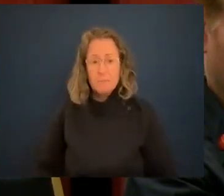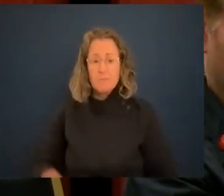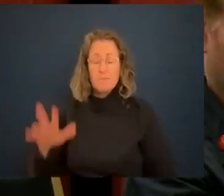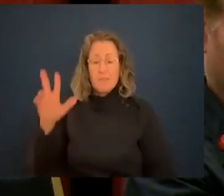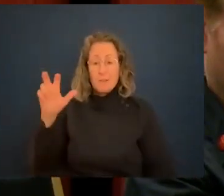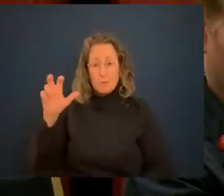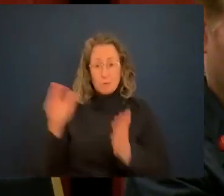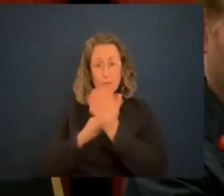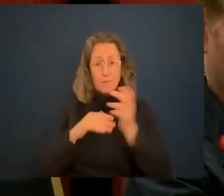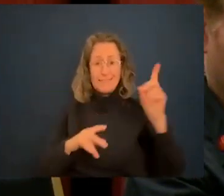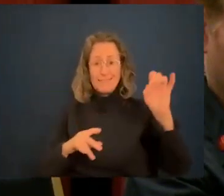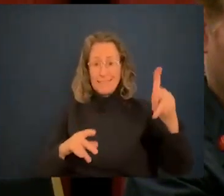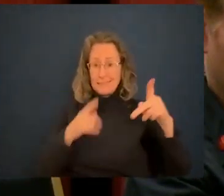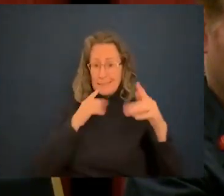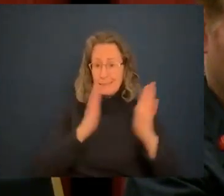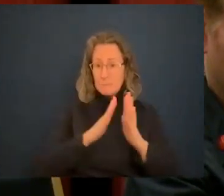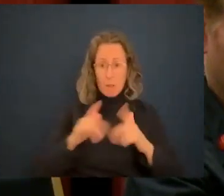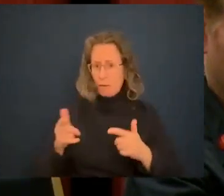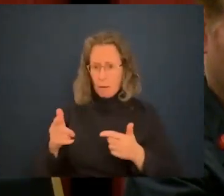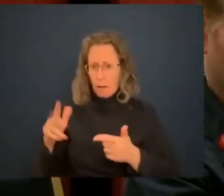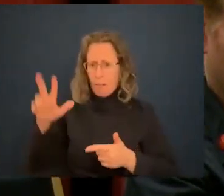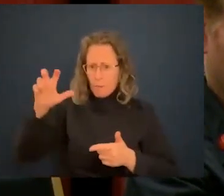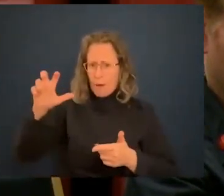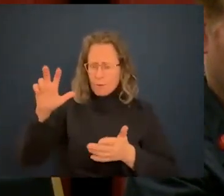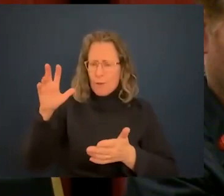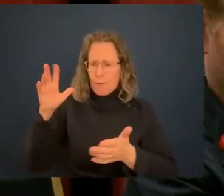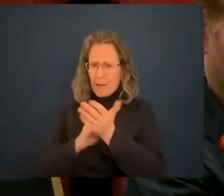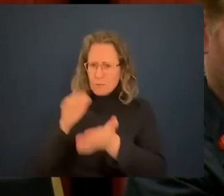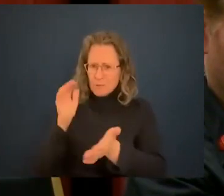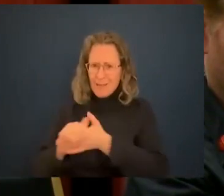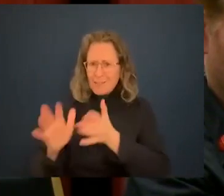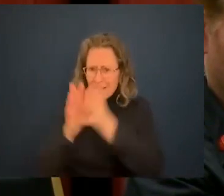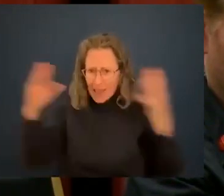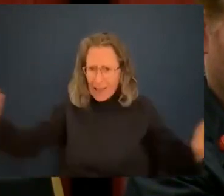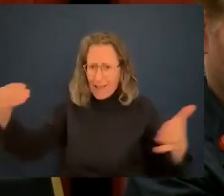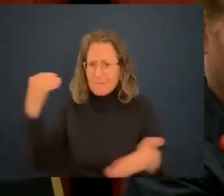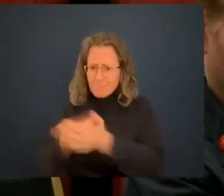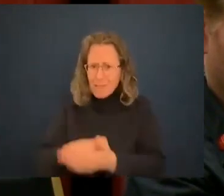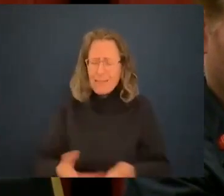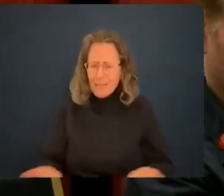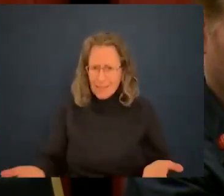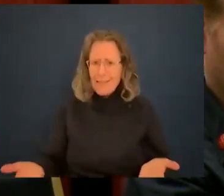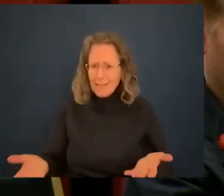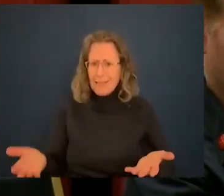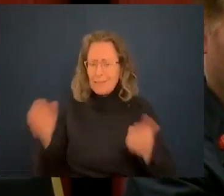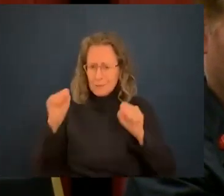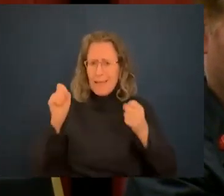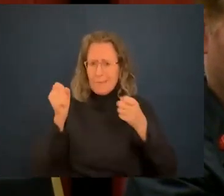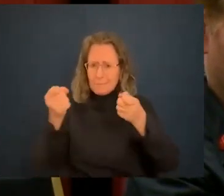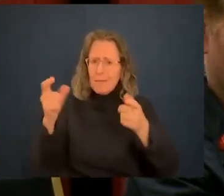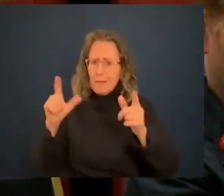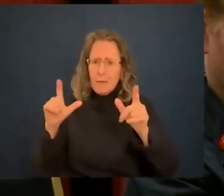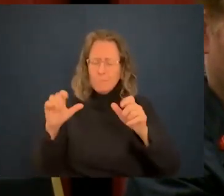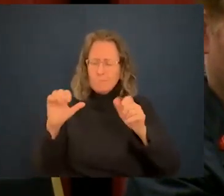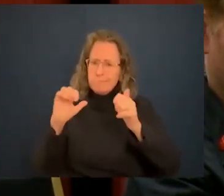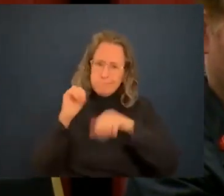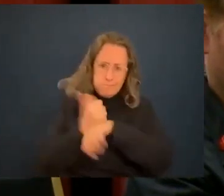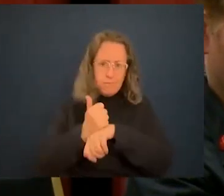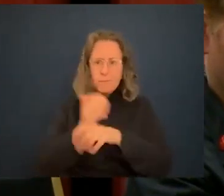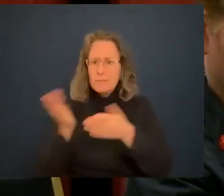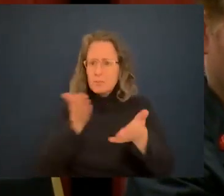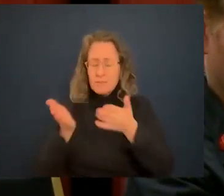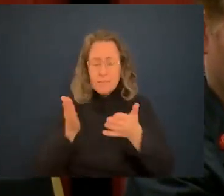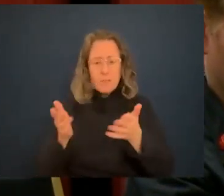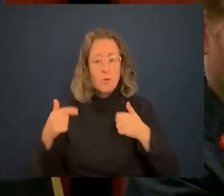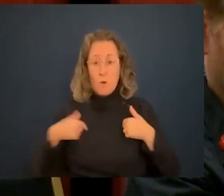small amount it's not a small amount in my book it means something it's something that can do some good so choices are either